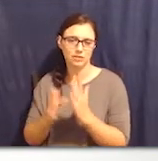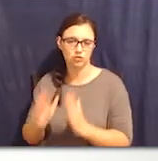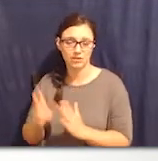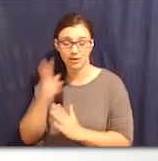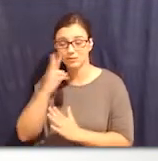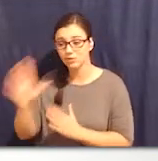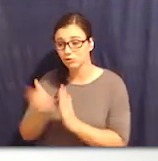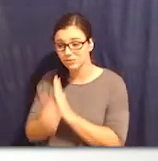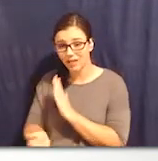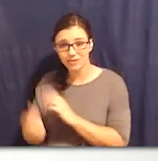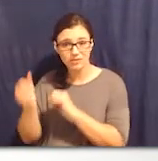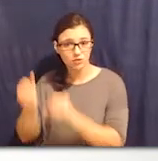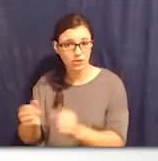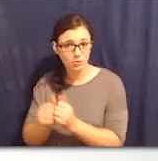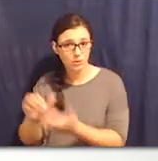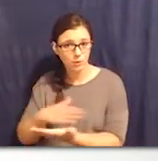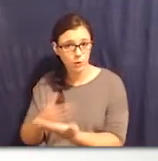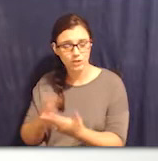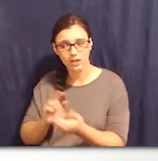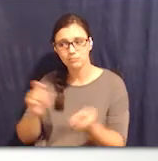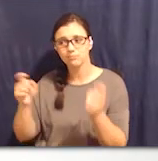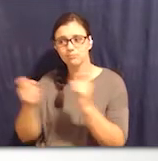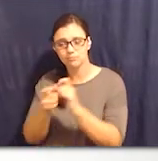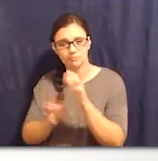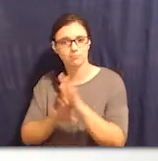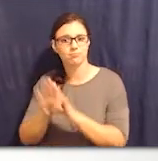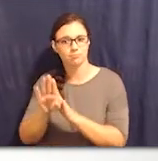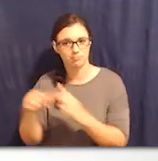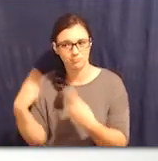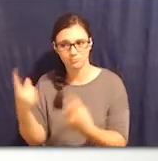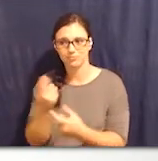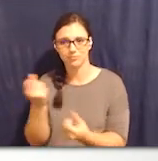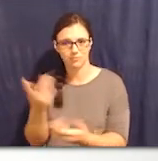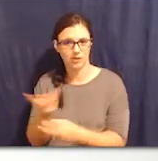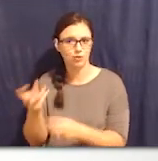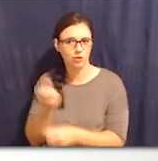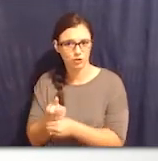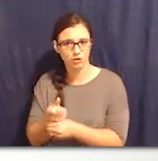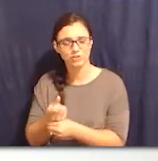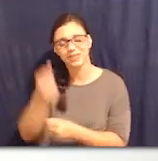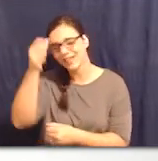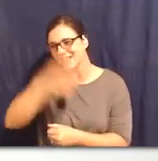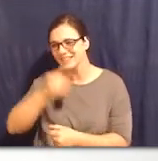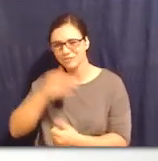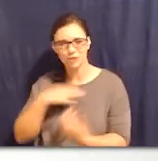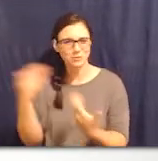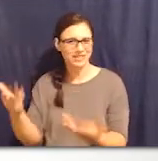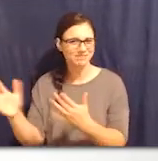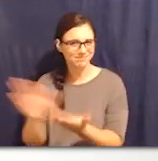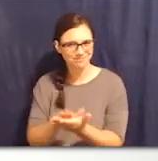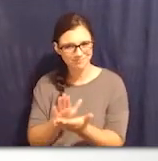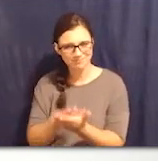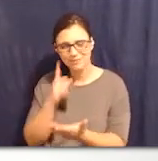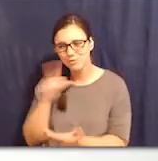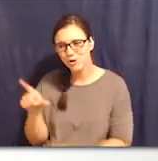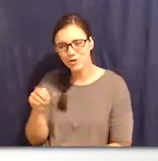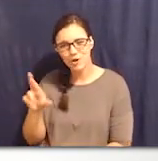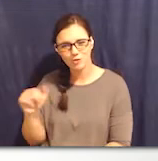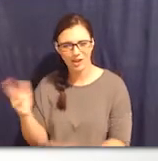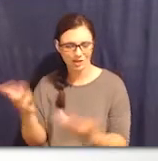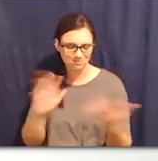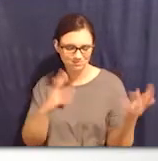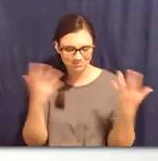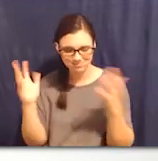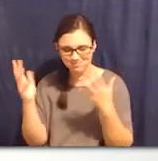as her primary music technician, and have seen her talents and strengths with music evolve throughout the years. Ladies and gentlemen, let's have